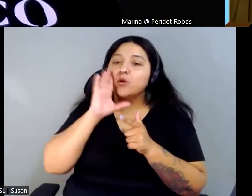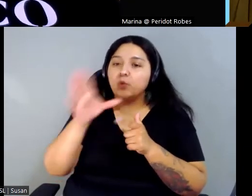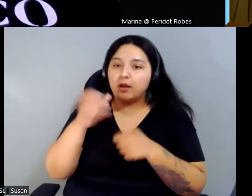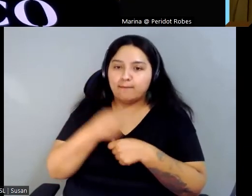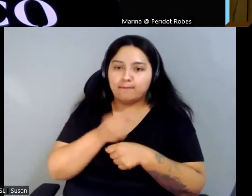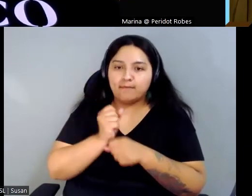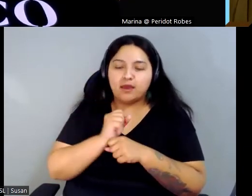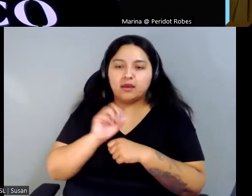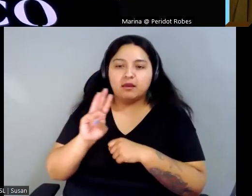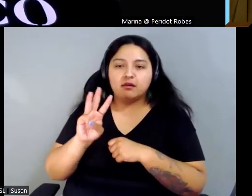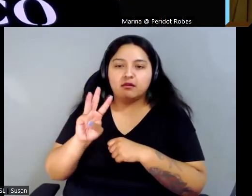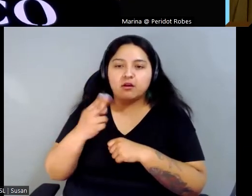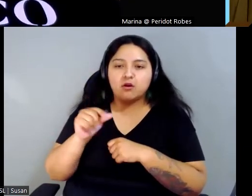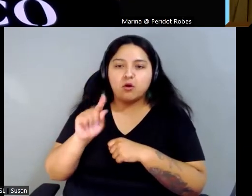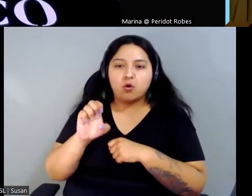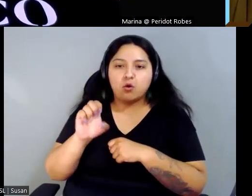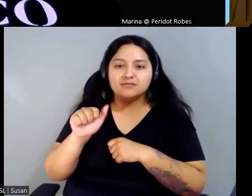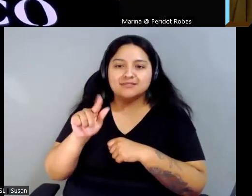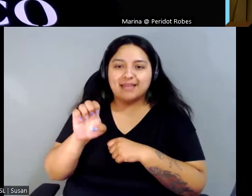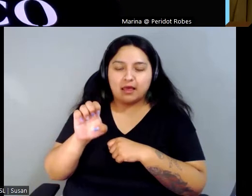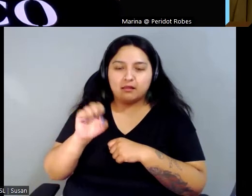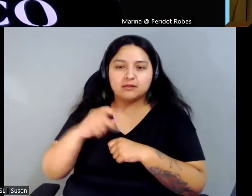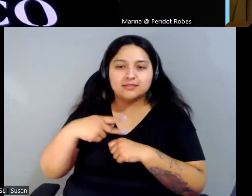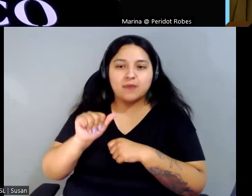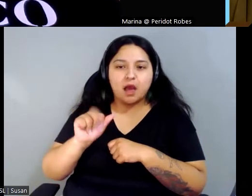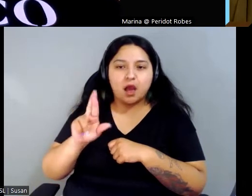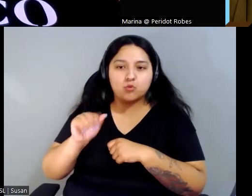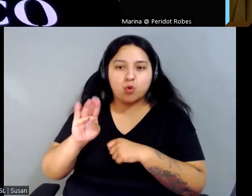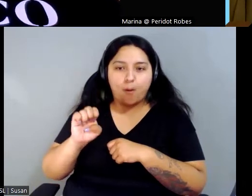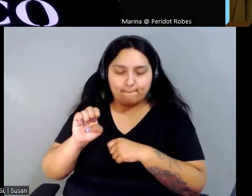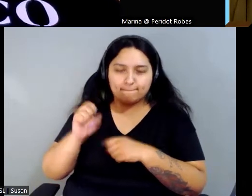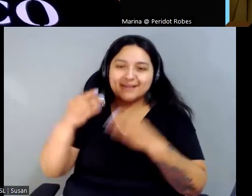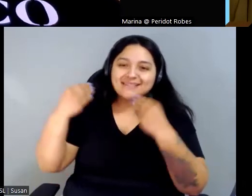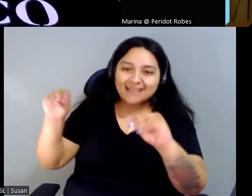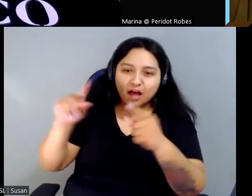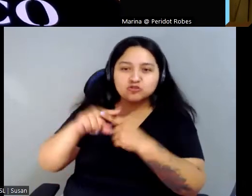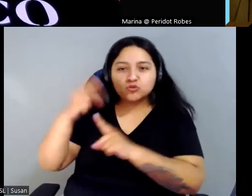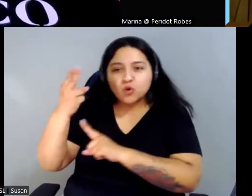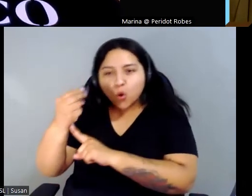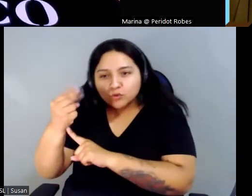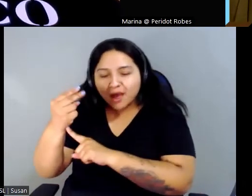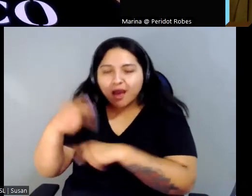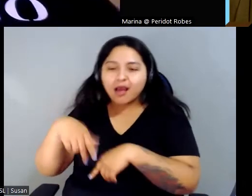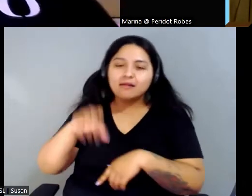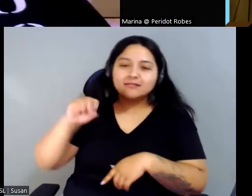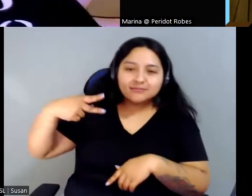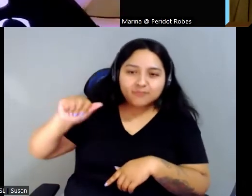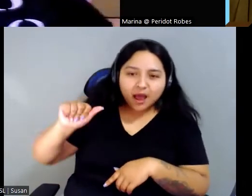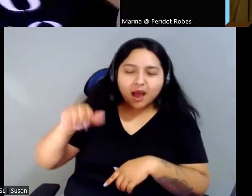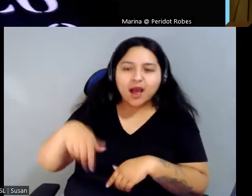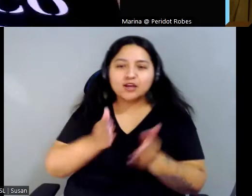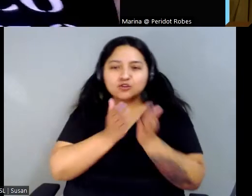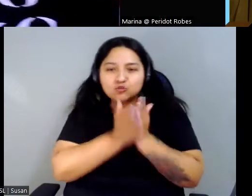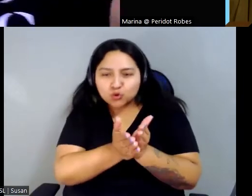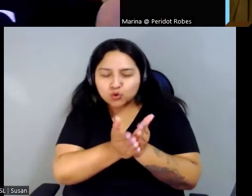robes to sell to hotels and resorts and salons and spas and cruise ships, and anybody who wants